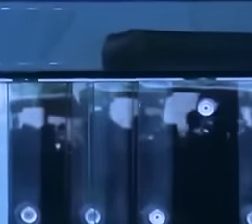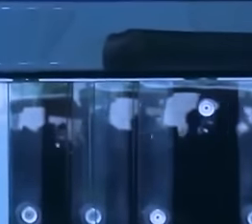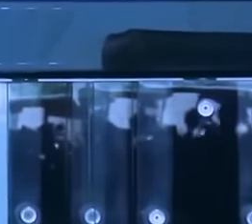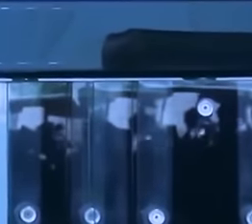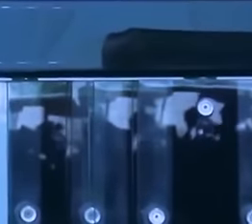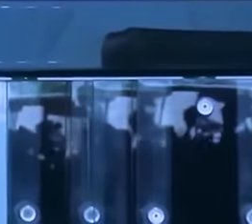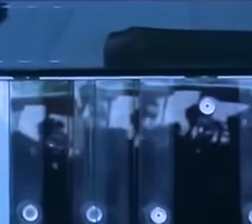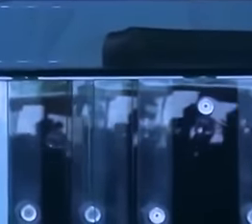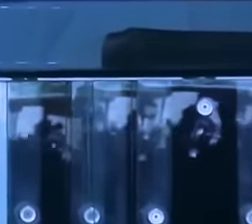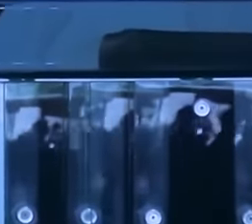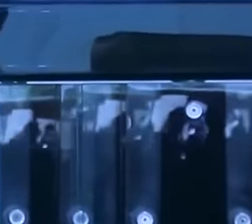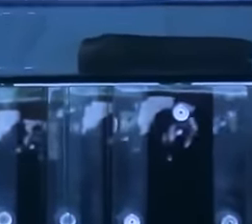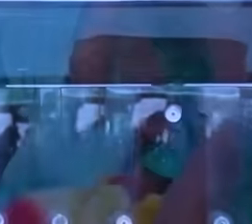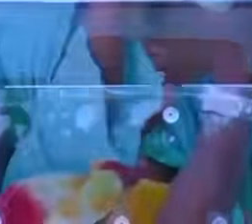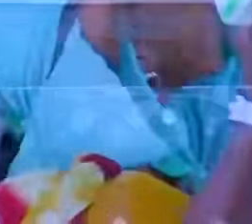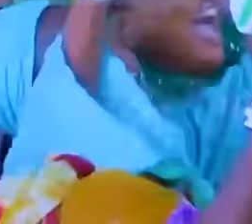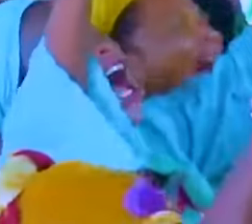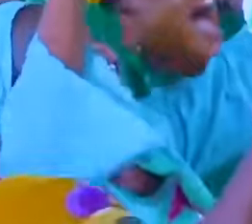saying, I said, I could be a daddy.